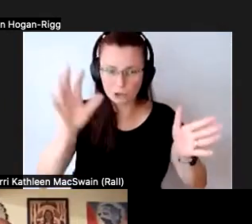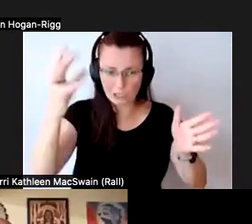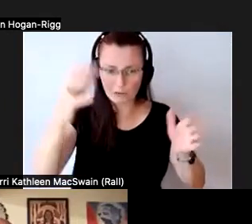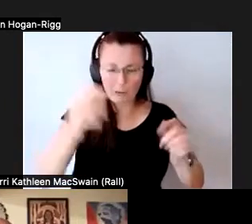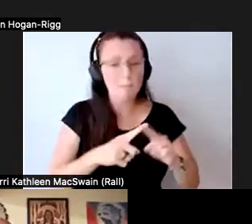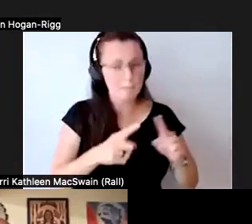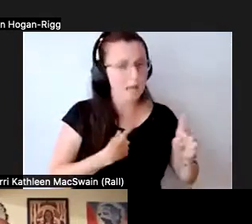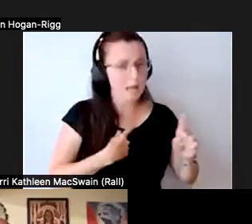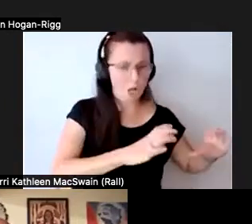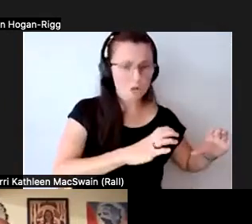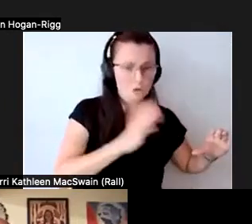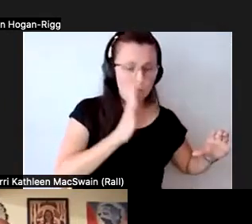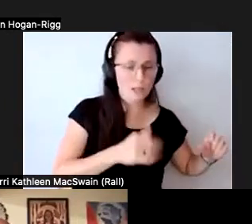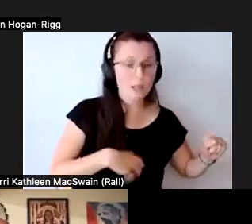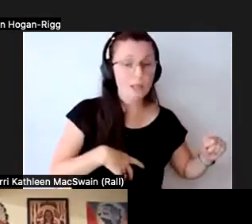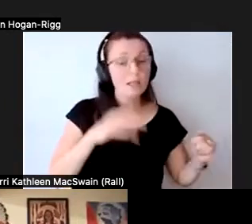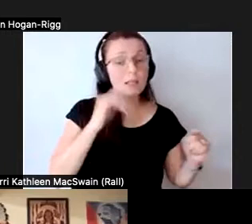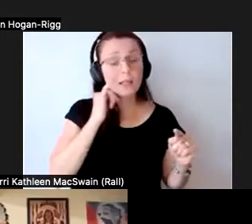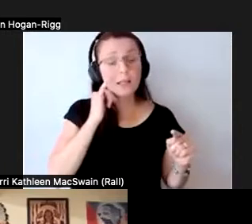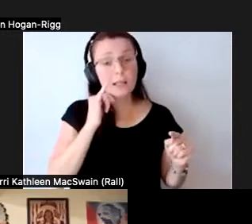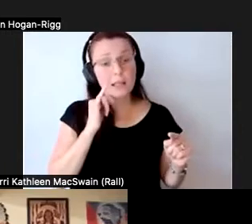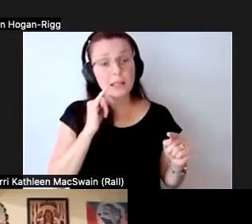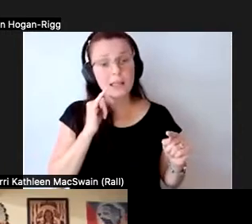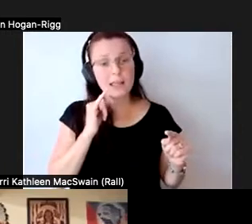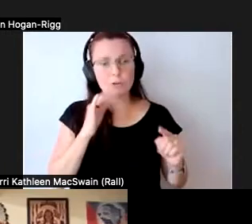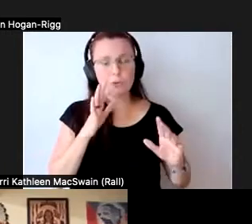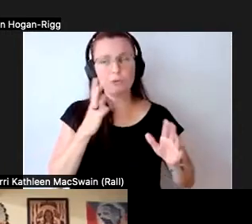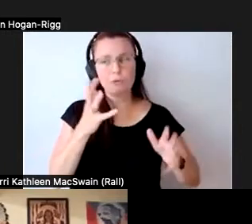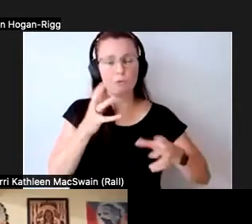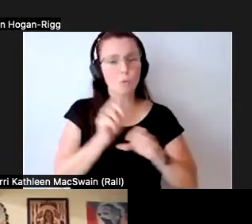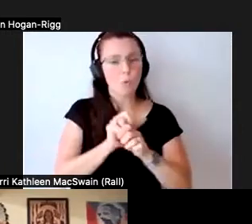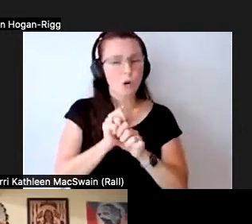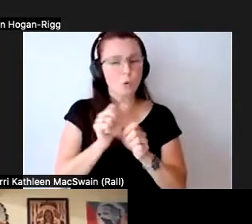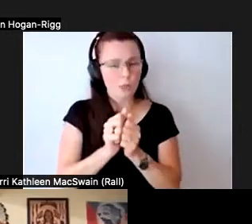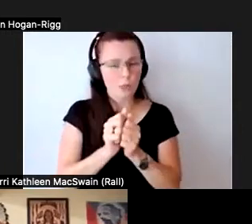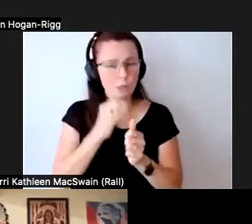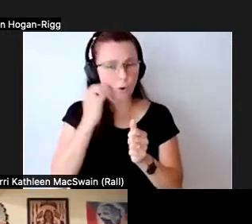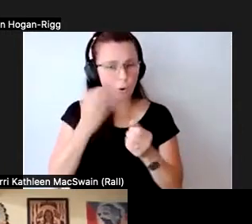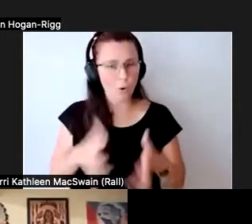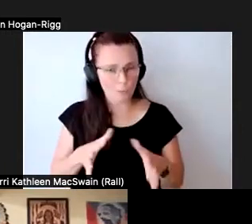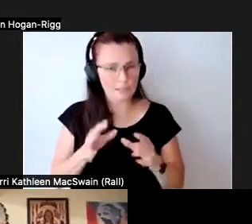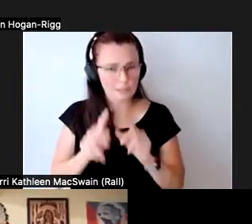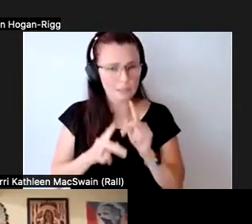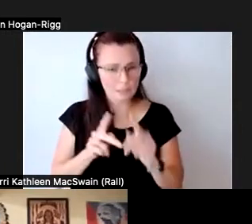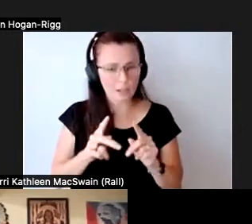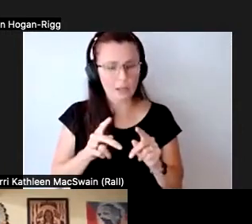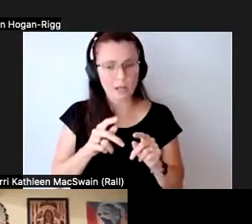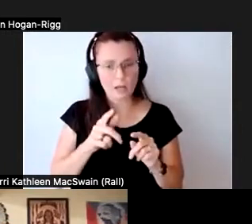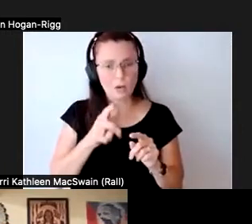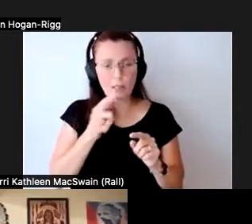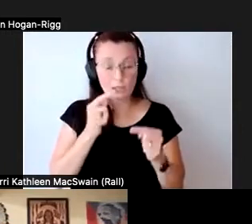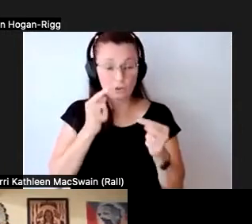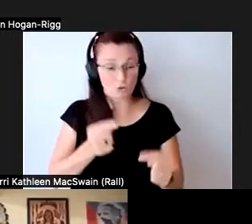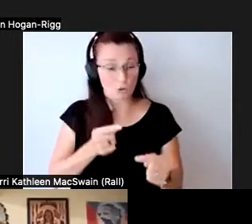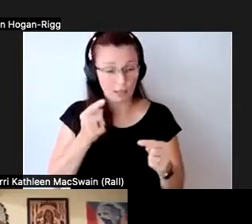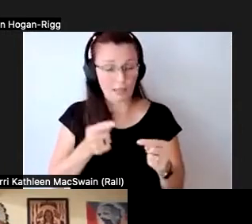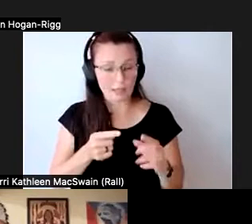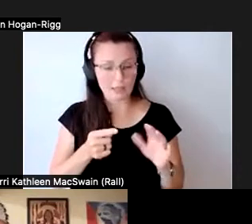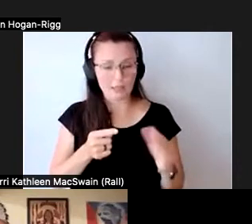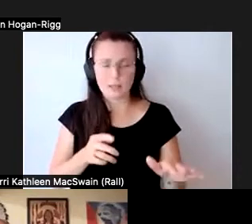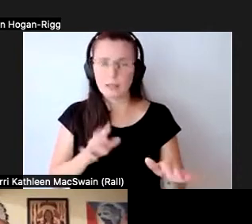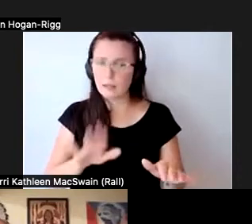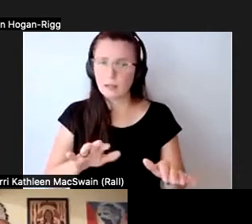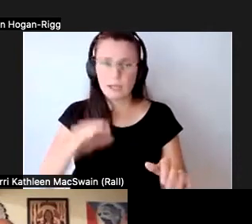And if you've ever worked with folks who are street homeless and really, really struggling through this process, a shower can really, really change their